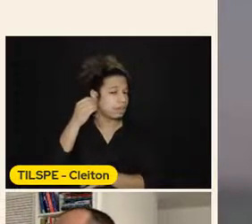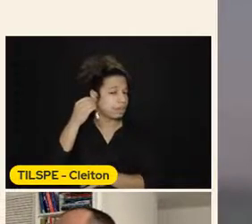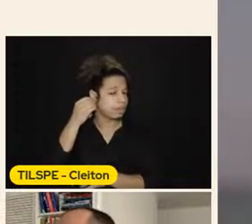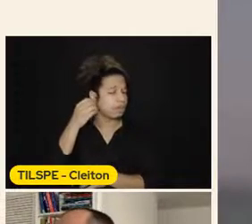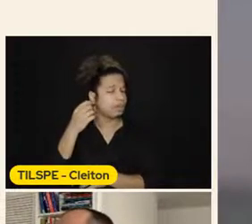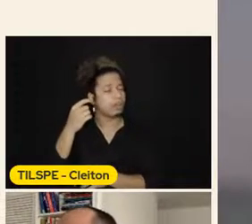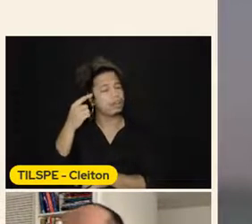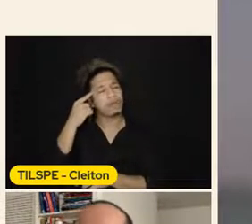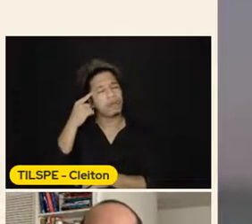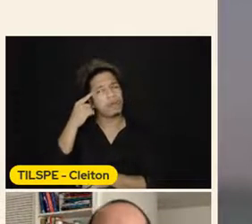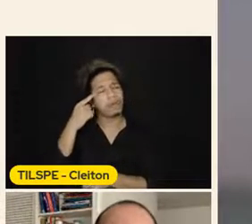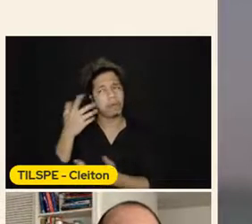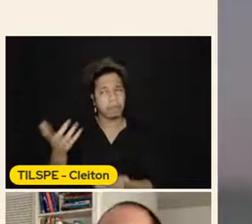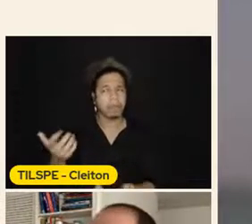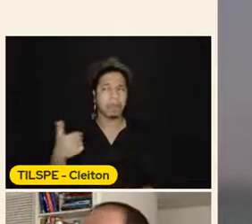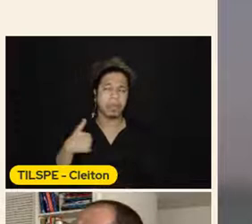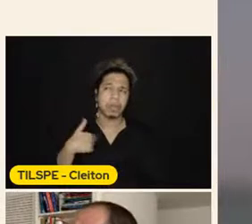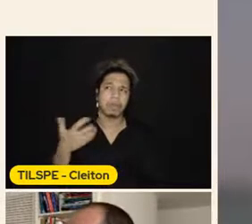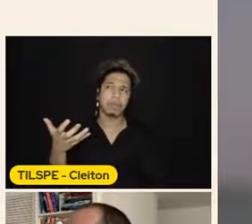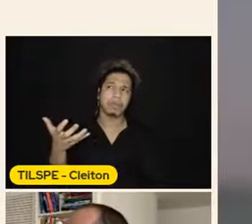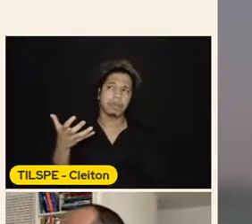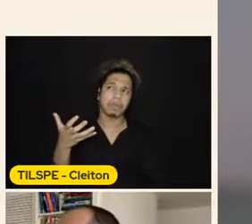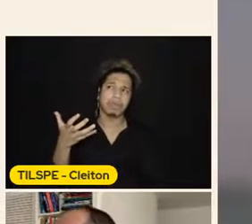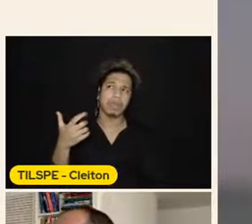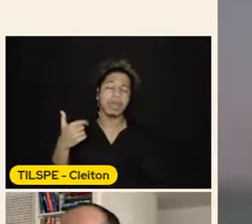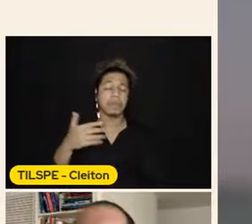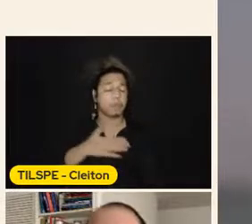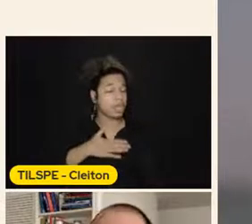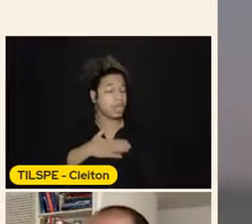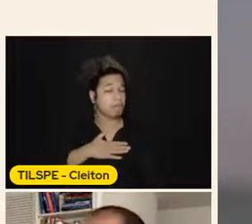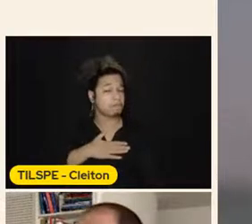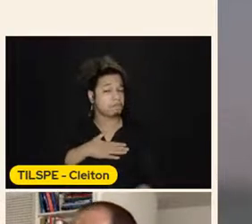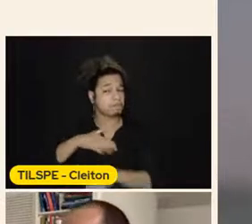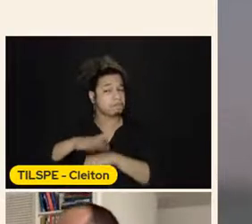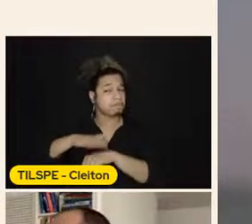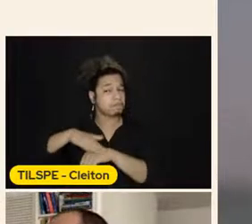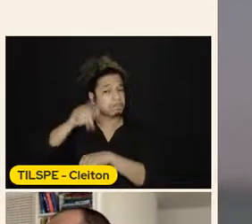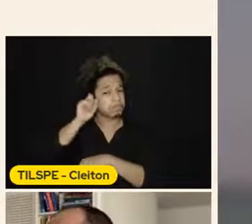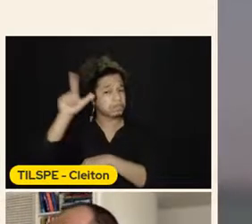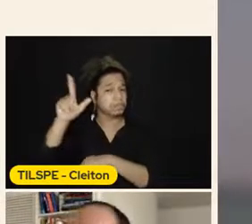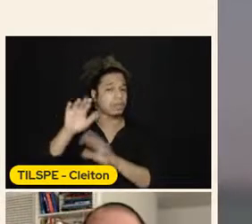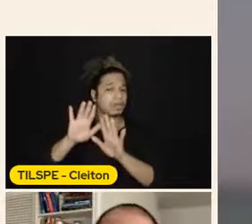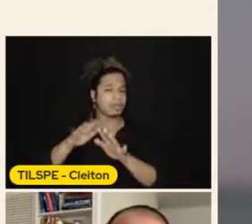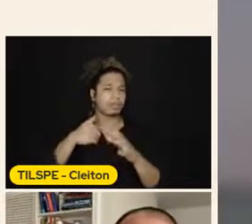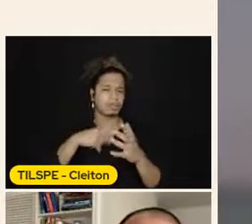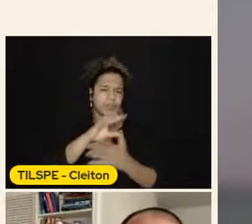I kind of had my own idea, but it's kind of copying the boy who